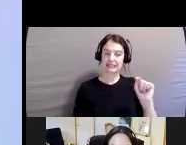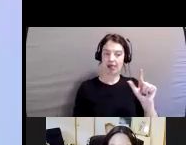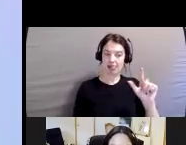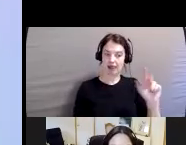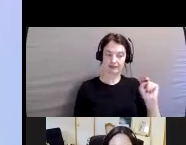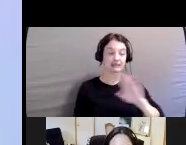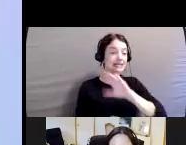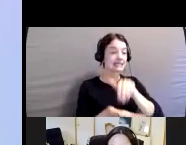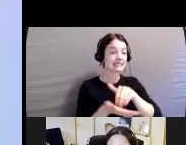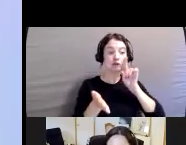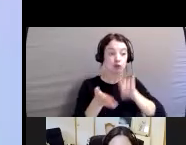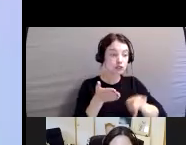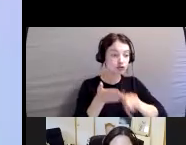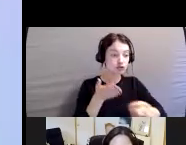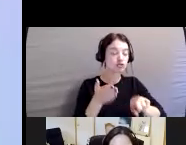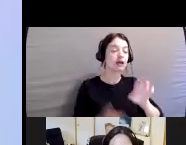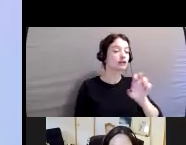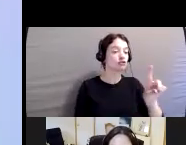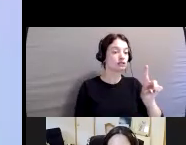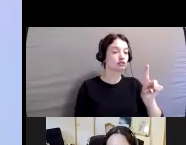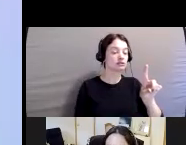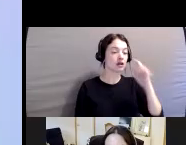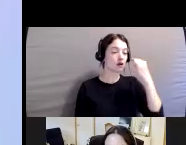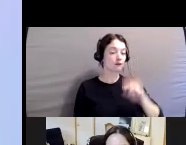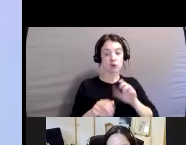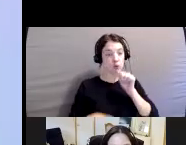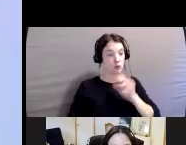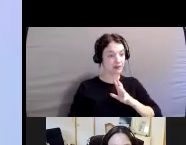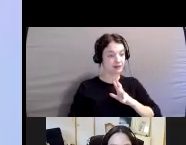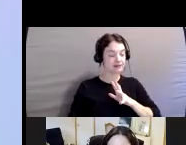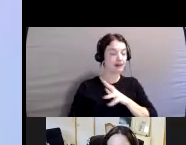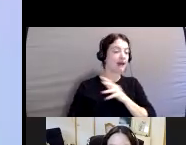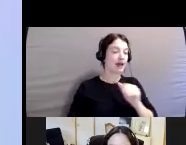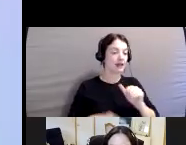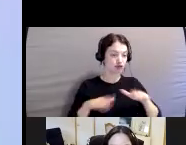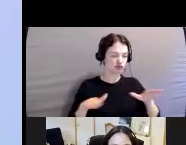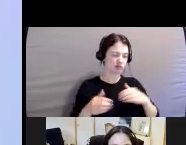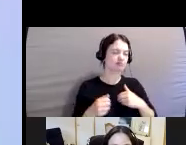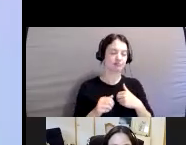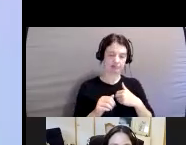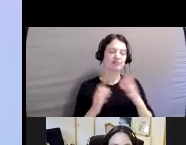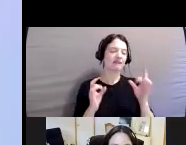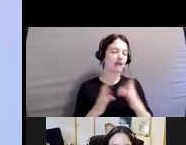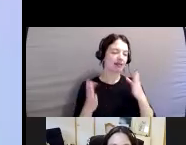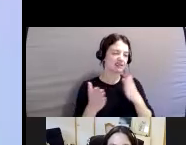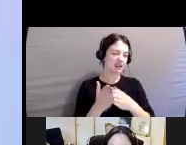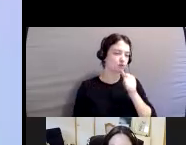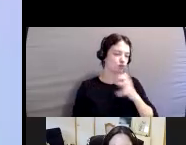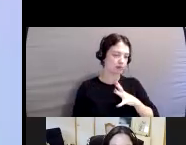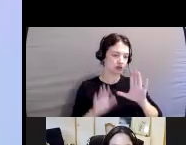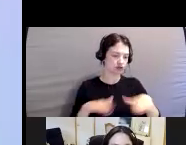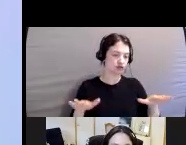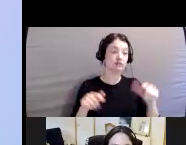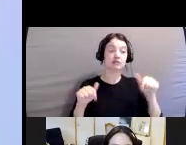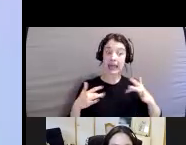on Violence Against Women and Children. On behalf of the Learning Network, welcome to the special event titled